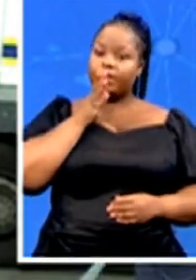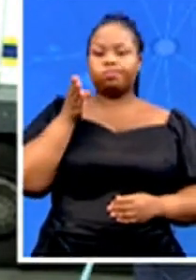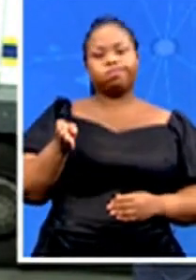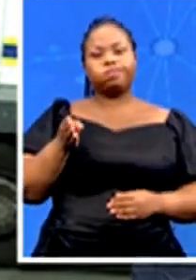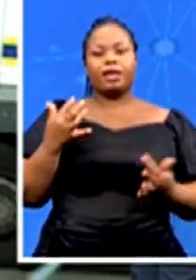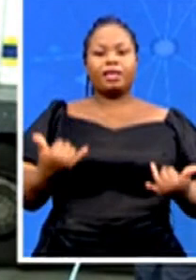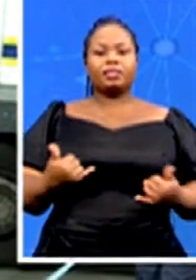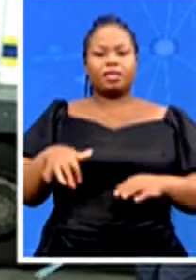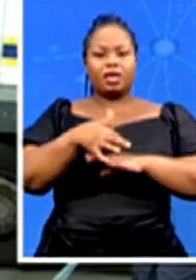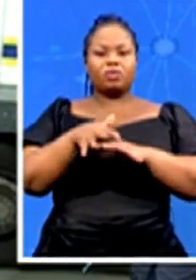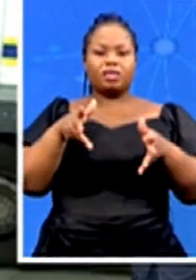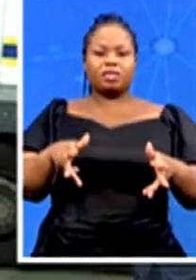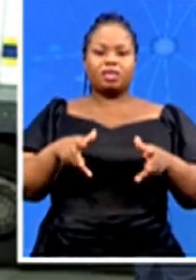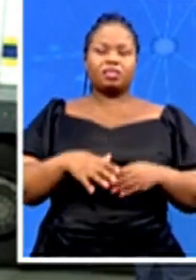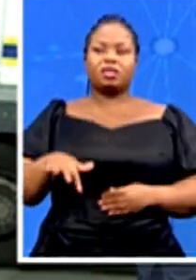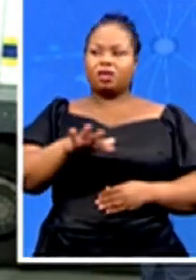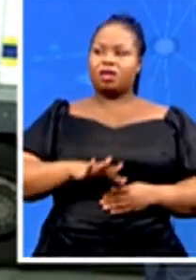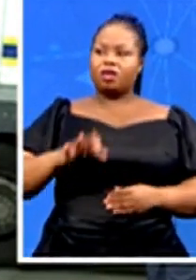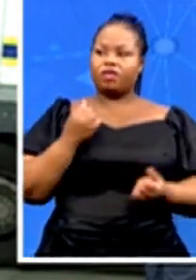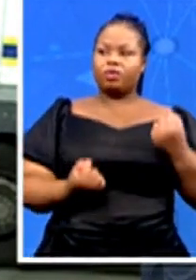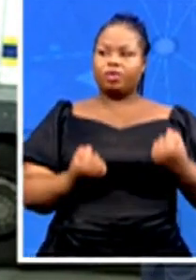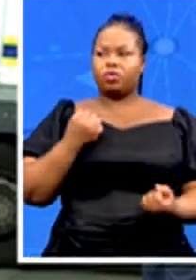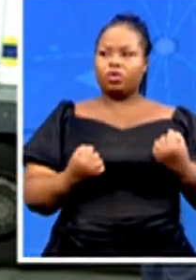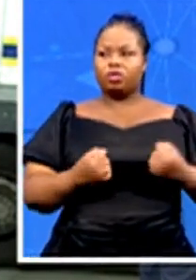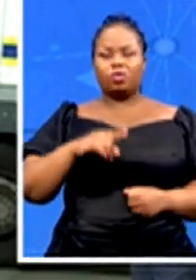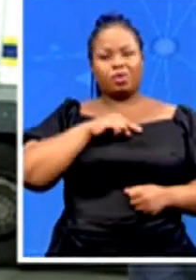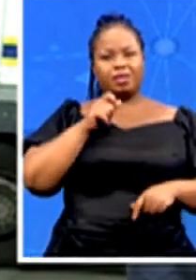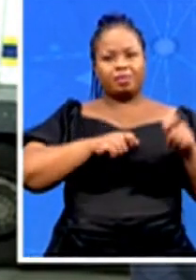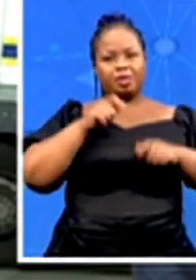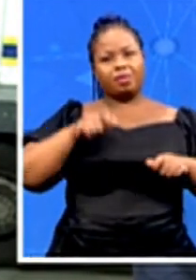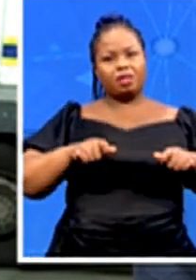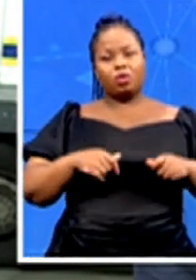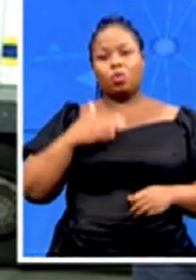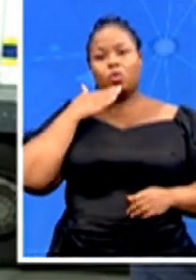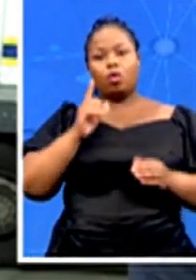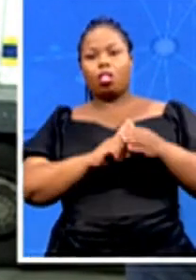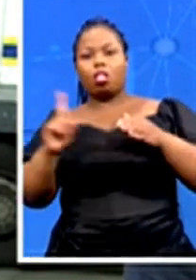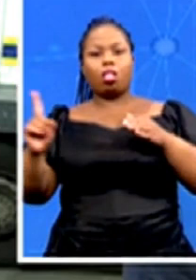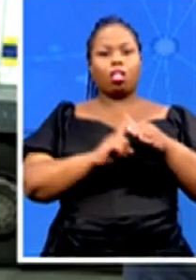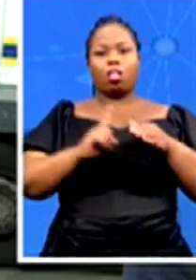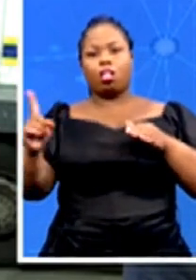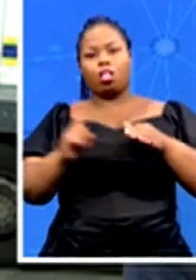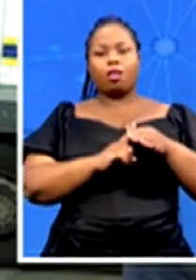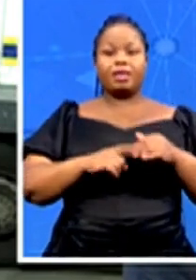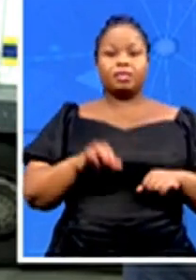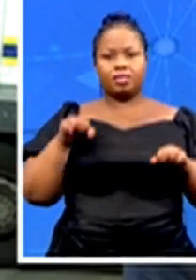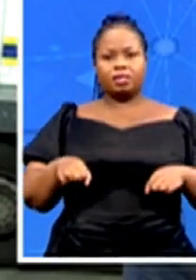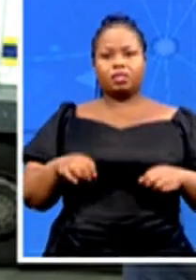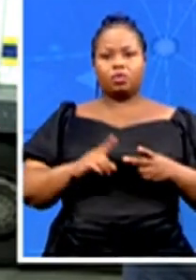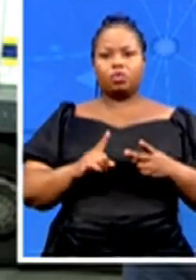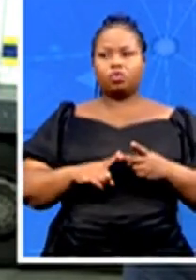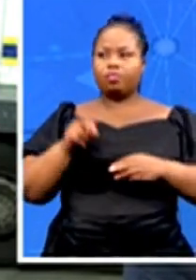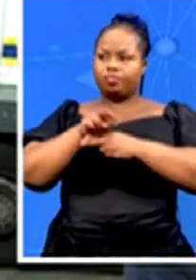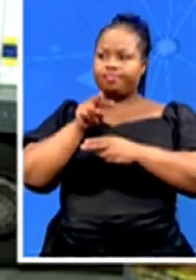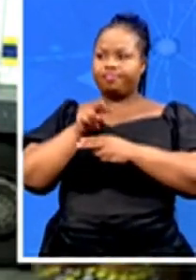of the court, and people who are coming in and out of the court are being strictly monitored inside the actual courtroom where